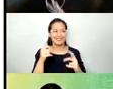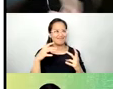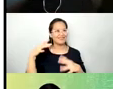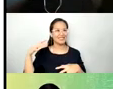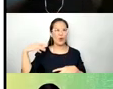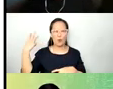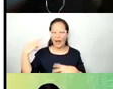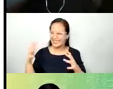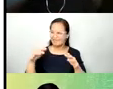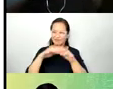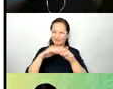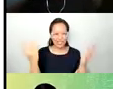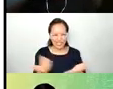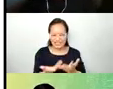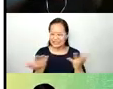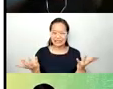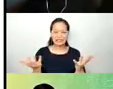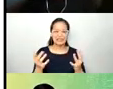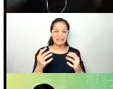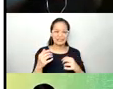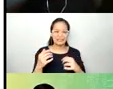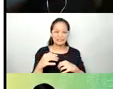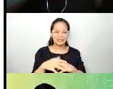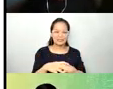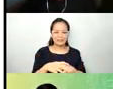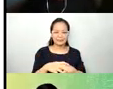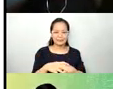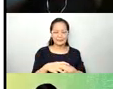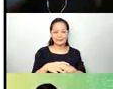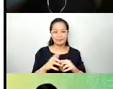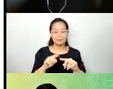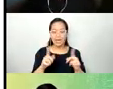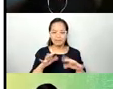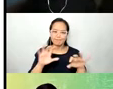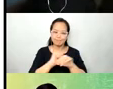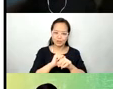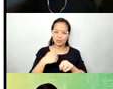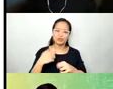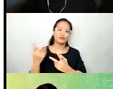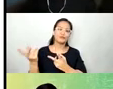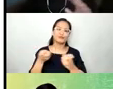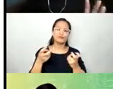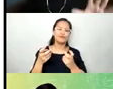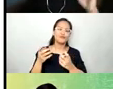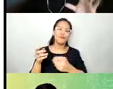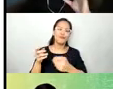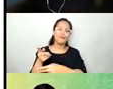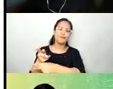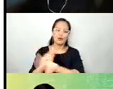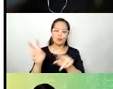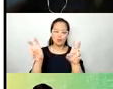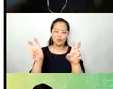world as beginners. So to end my story, I'd like to borrow a quote from one of my favorite